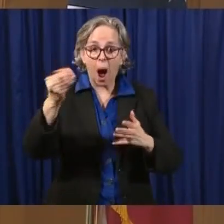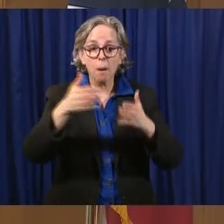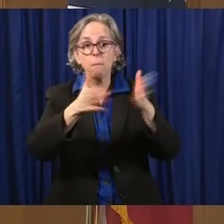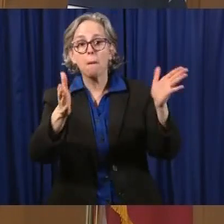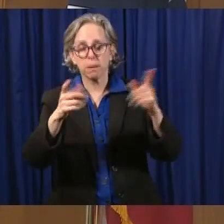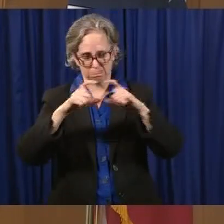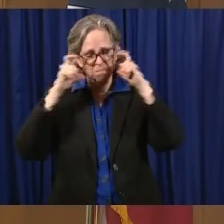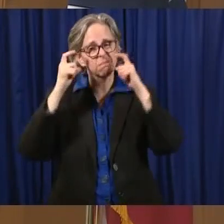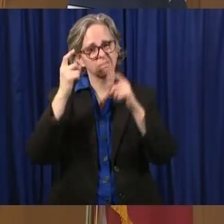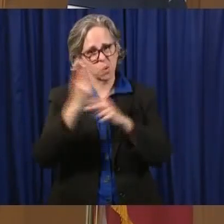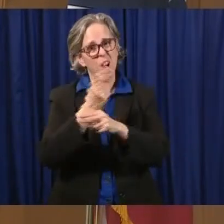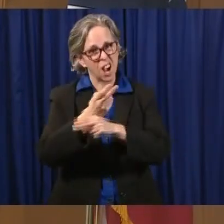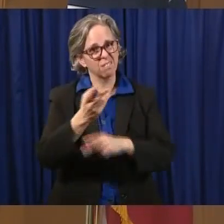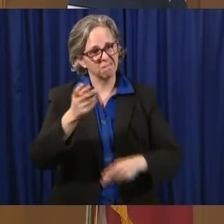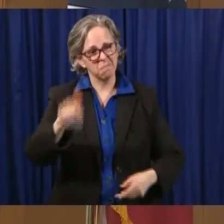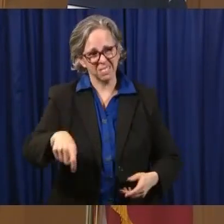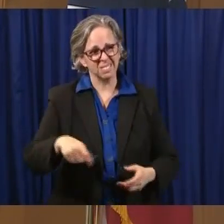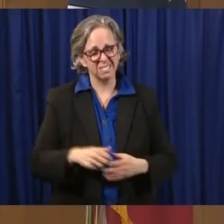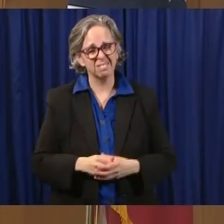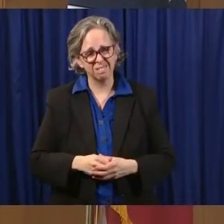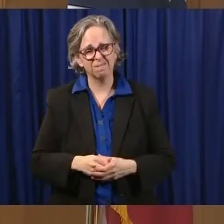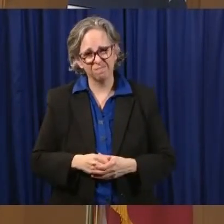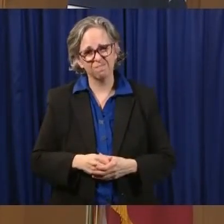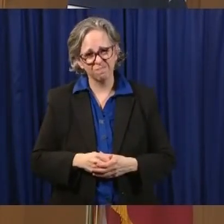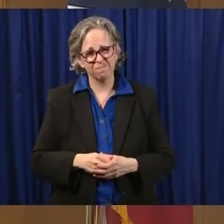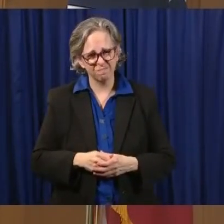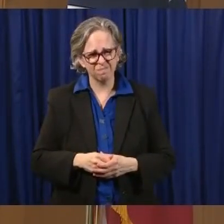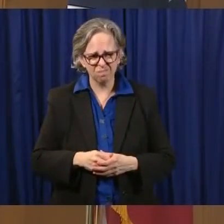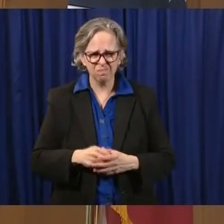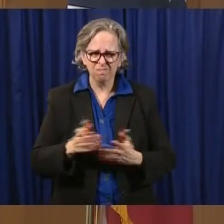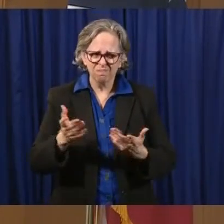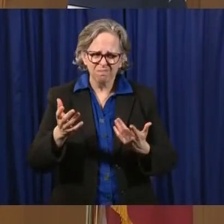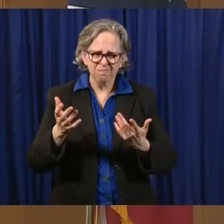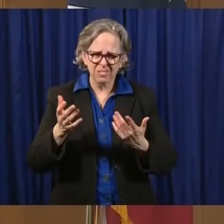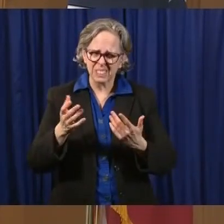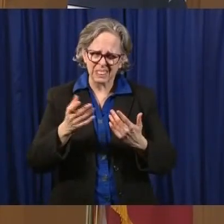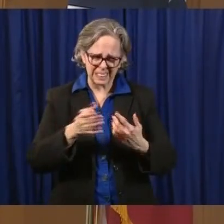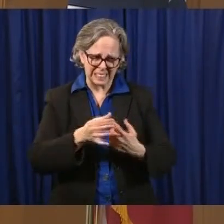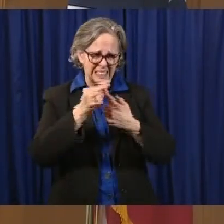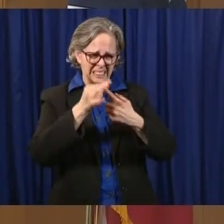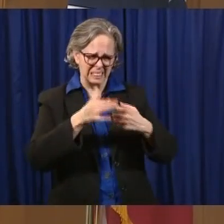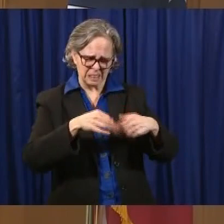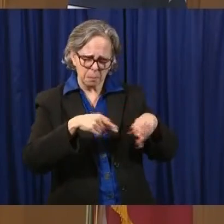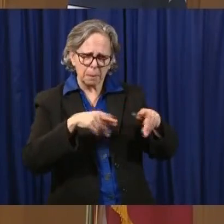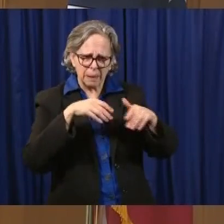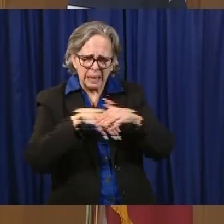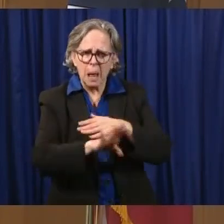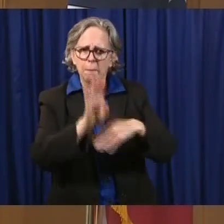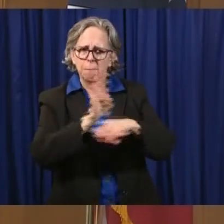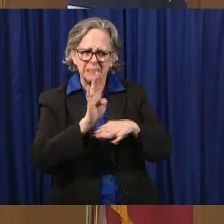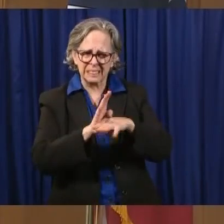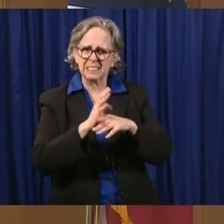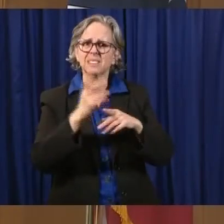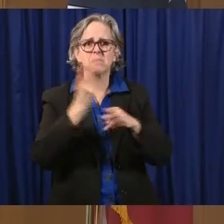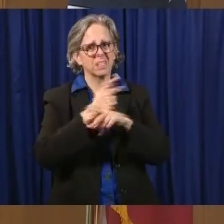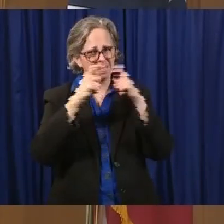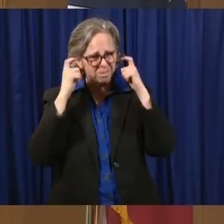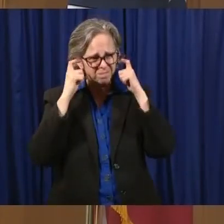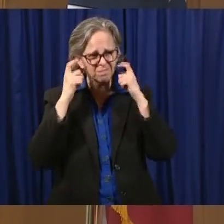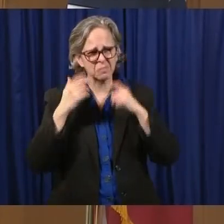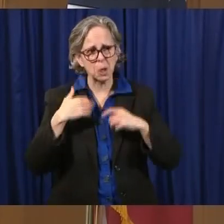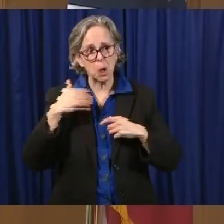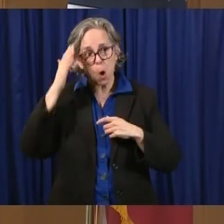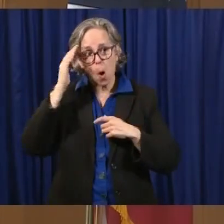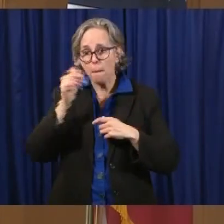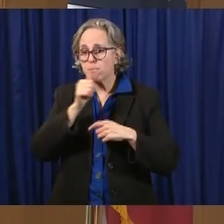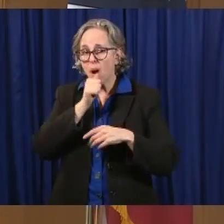those. Certainly, people in businesses. So this is something that I know the private sector is working on. We are